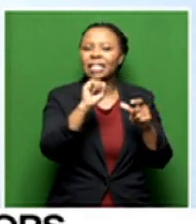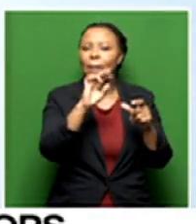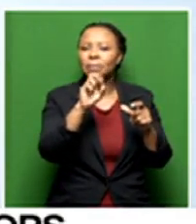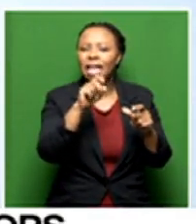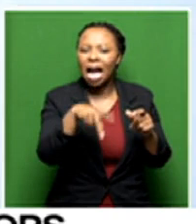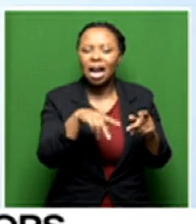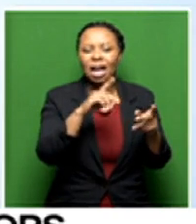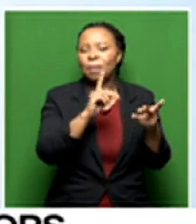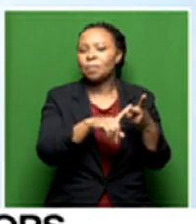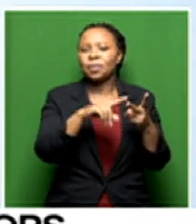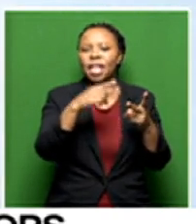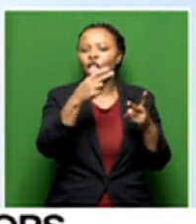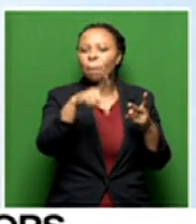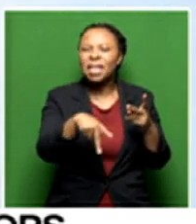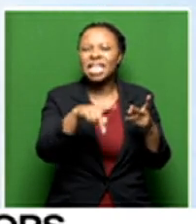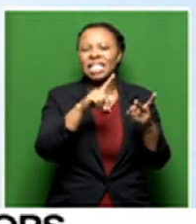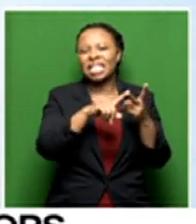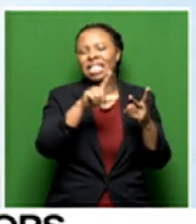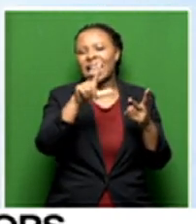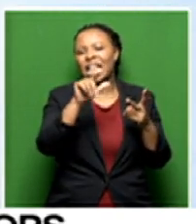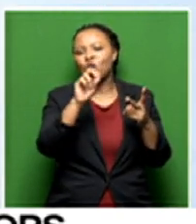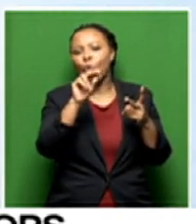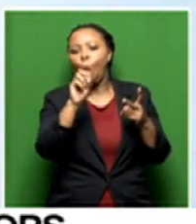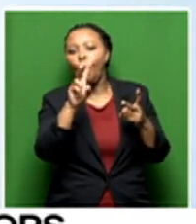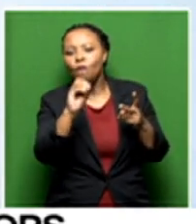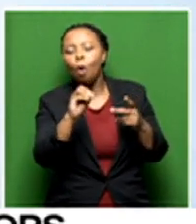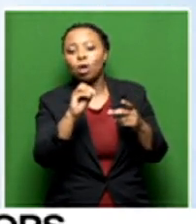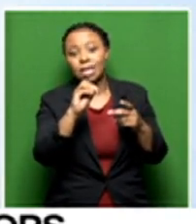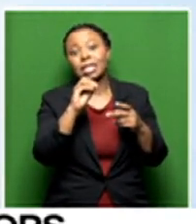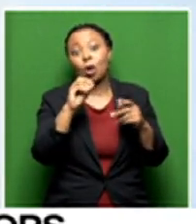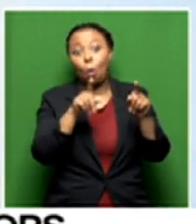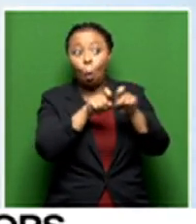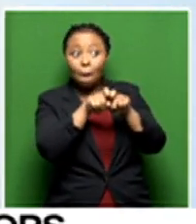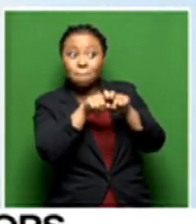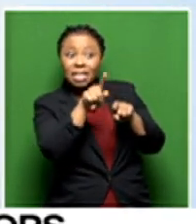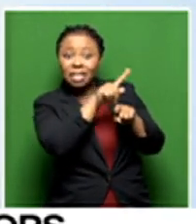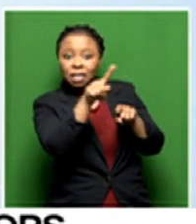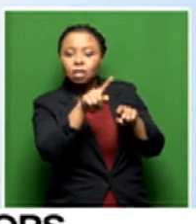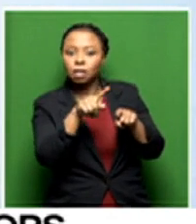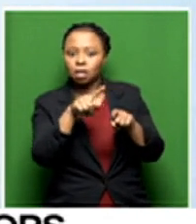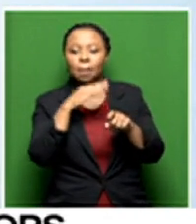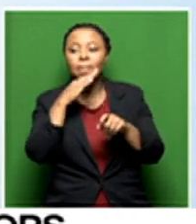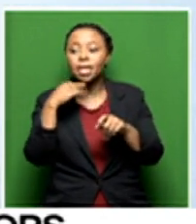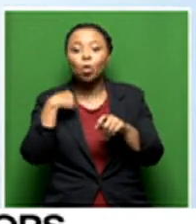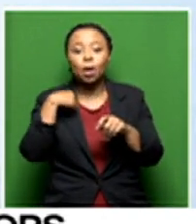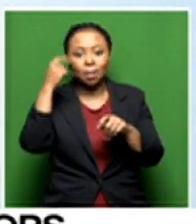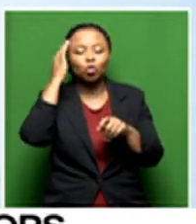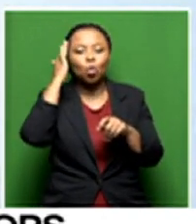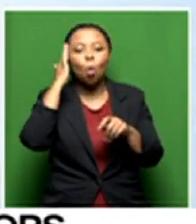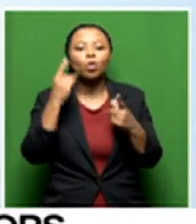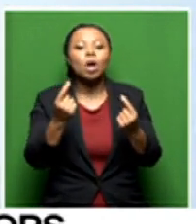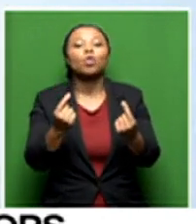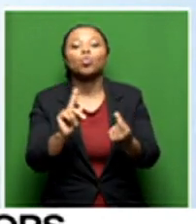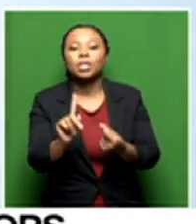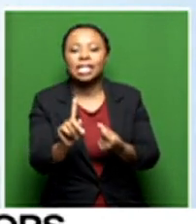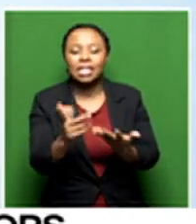or HP or Lenovo, you have to have a tough skin and you have to know what you're doing. So what we're doing as a company is